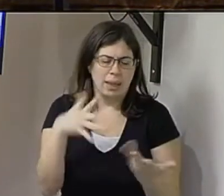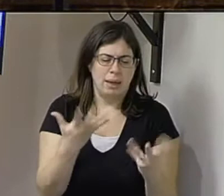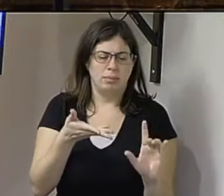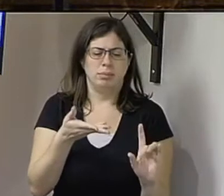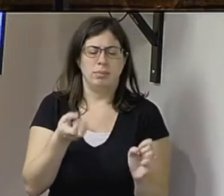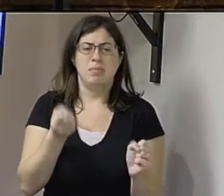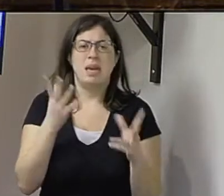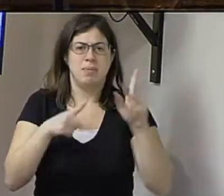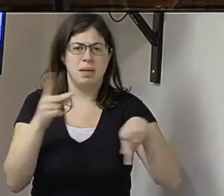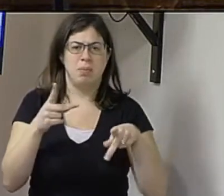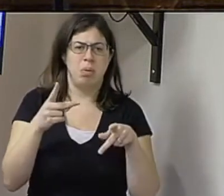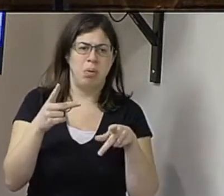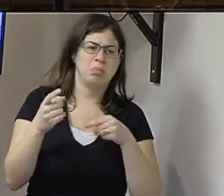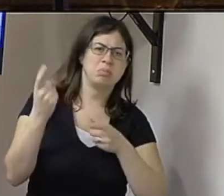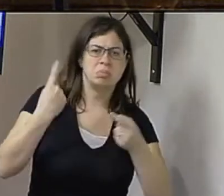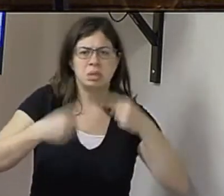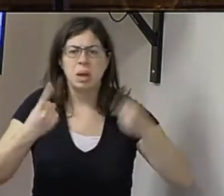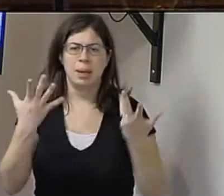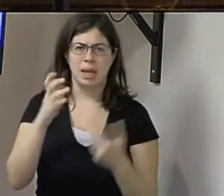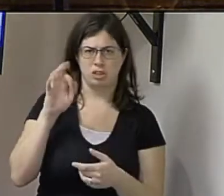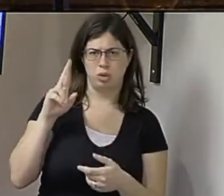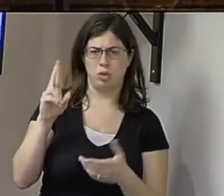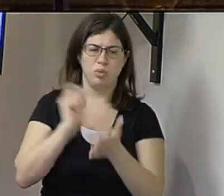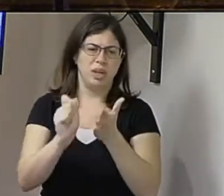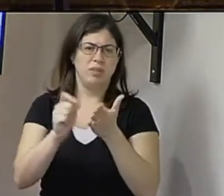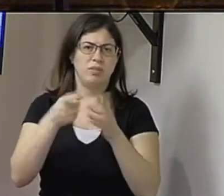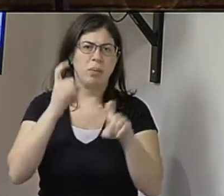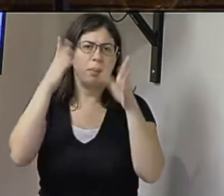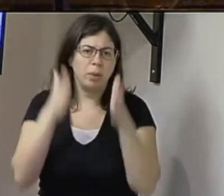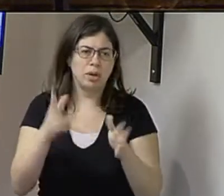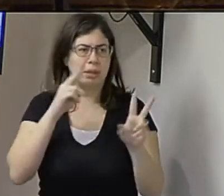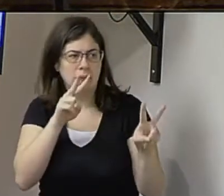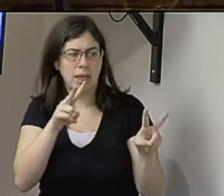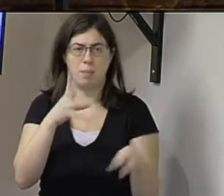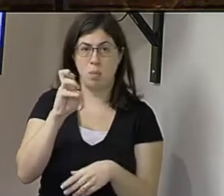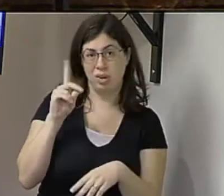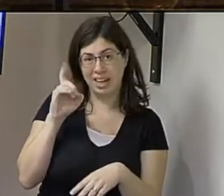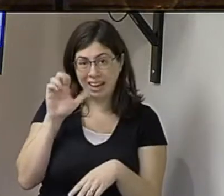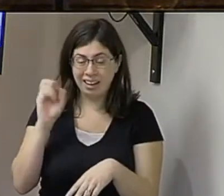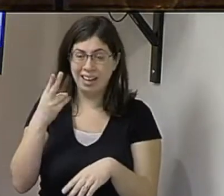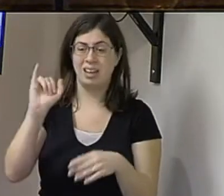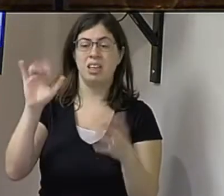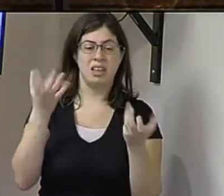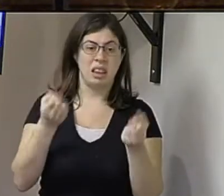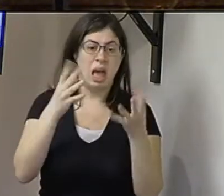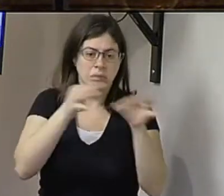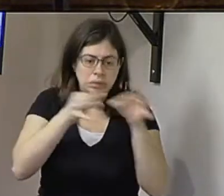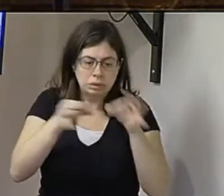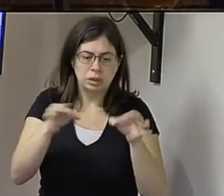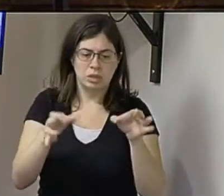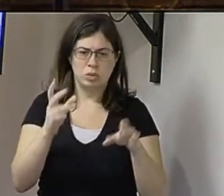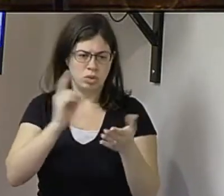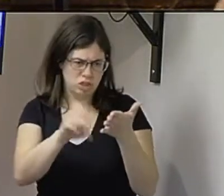There's a lot of people who argue that it's possible Esther was actually written by an eyewitness, maybe even Mordecai, because there's a lot of details in this story that we're going to read that if you